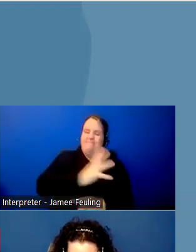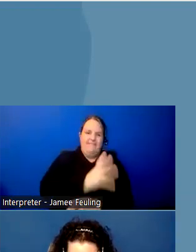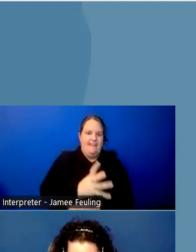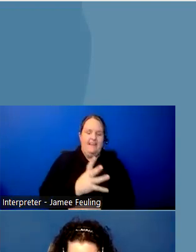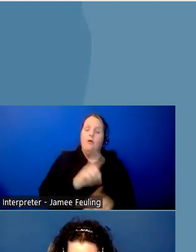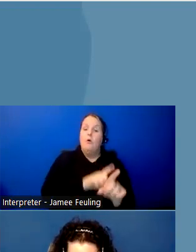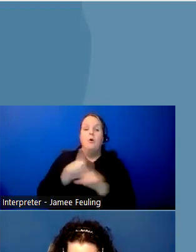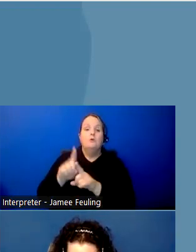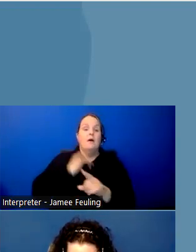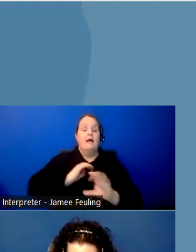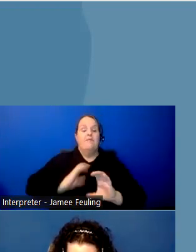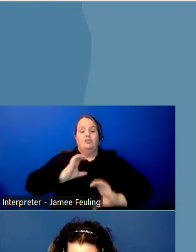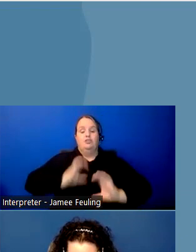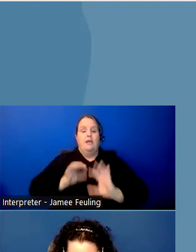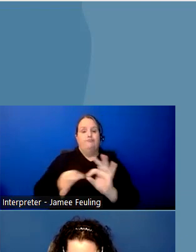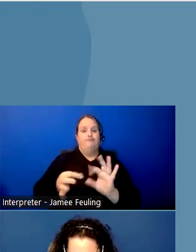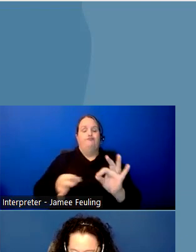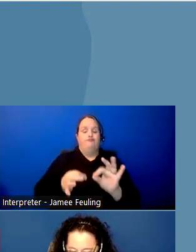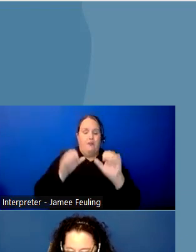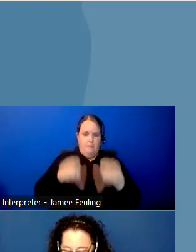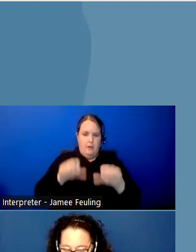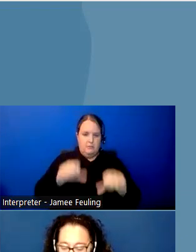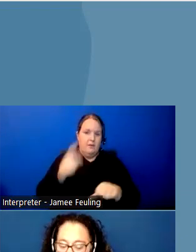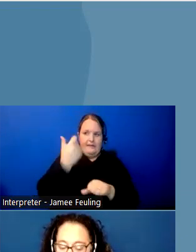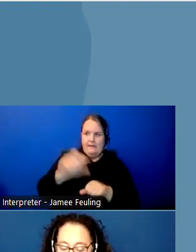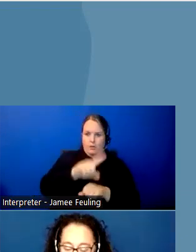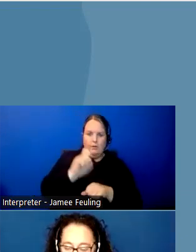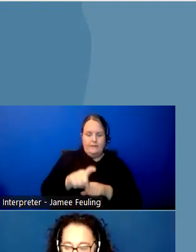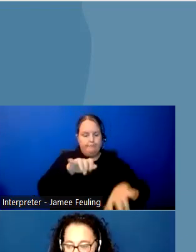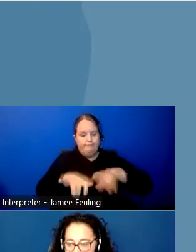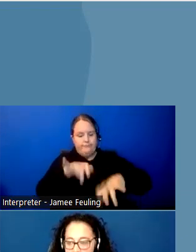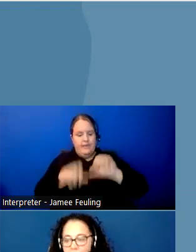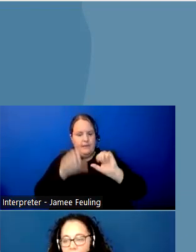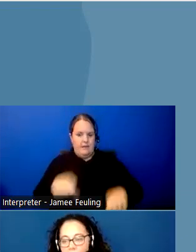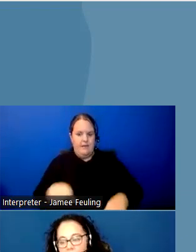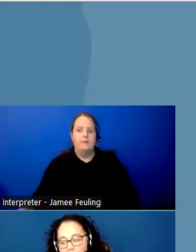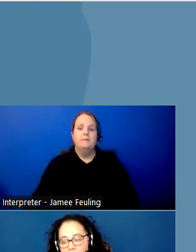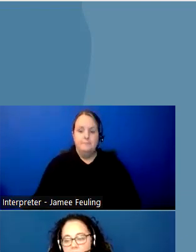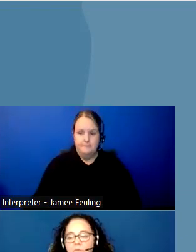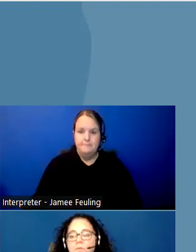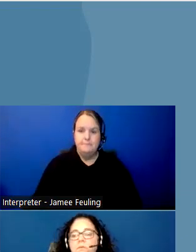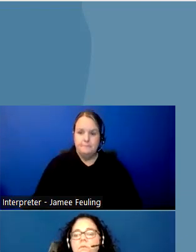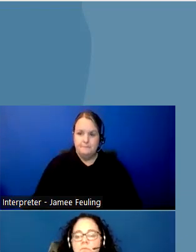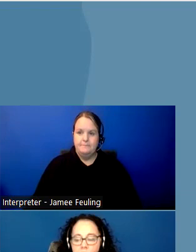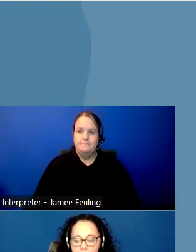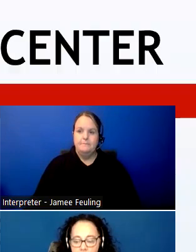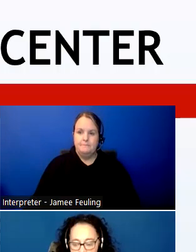also have the chat feature, so if you have any questions, please feel free to enter the chat.